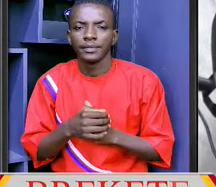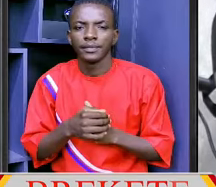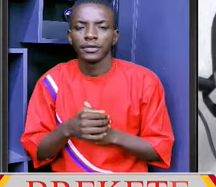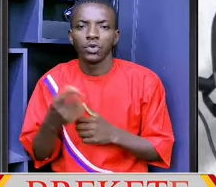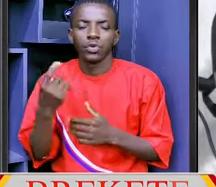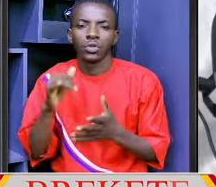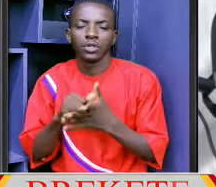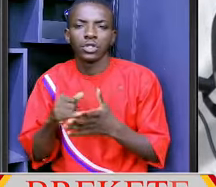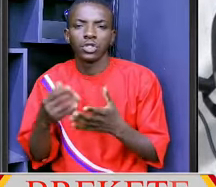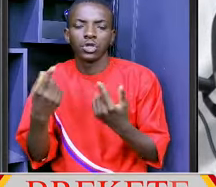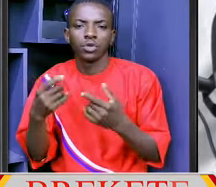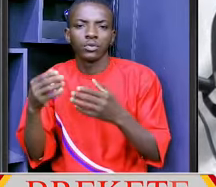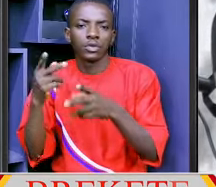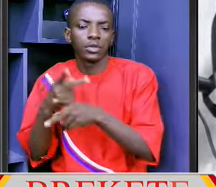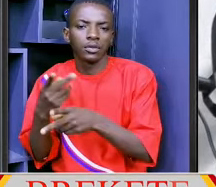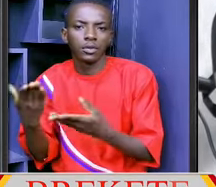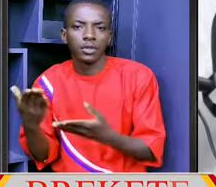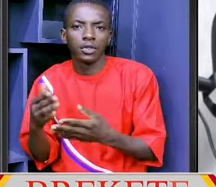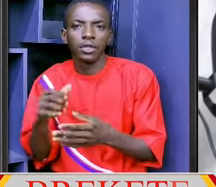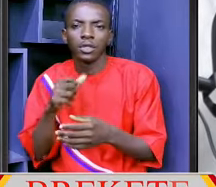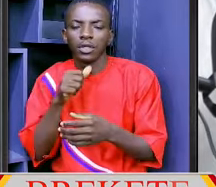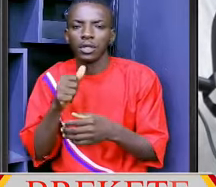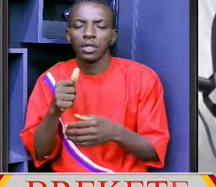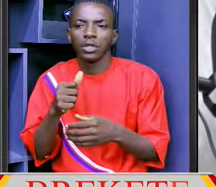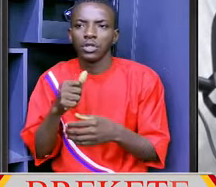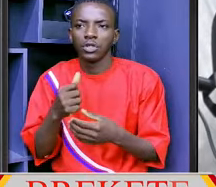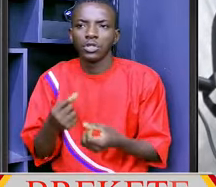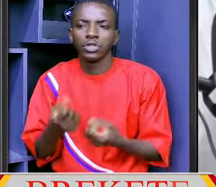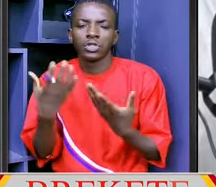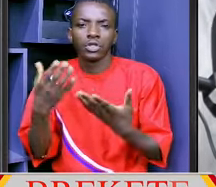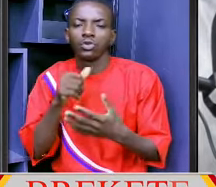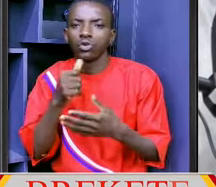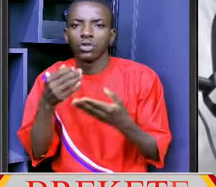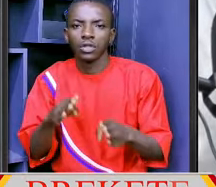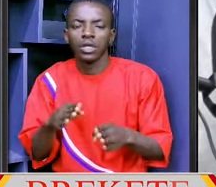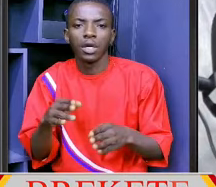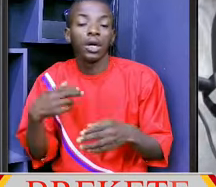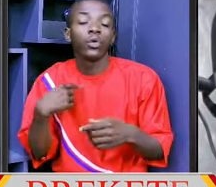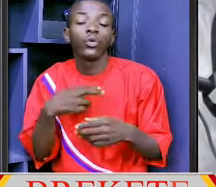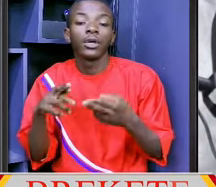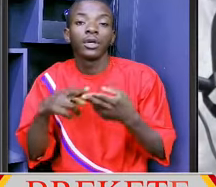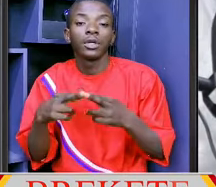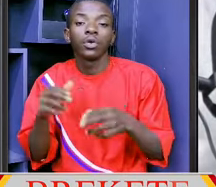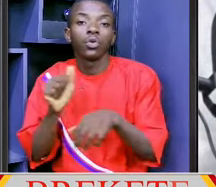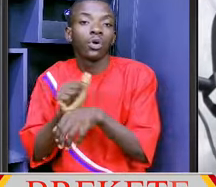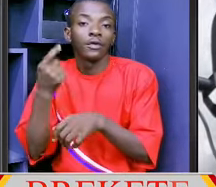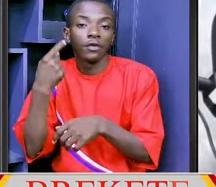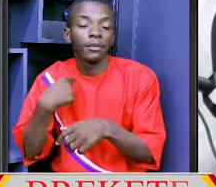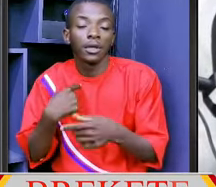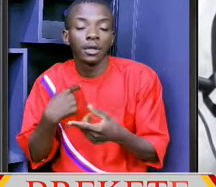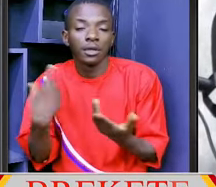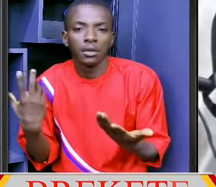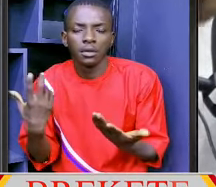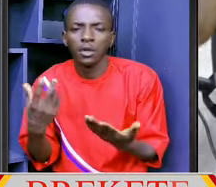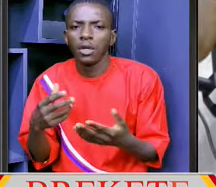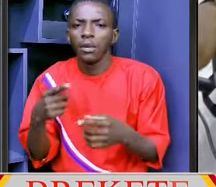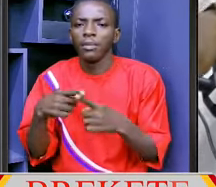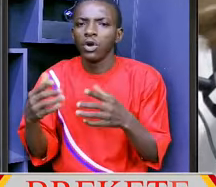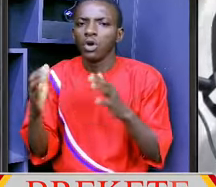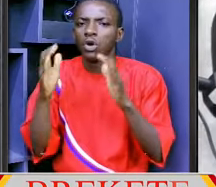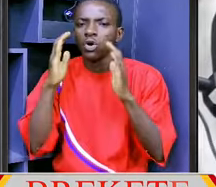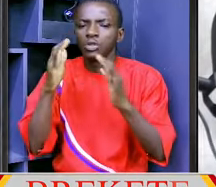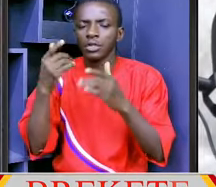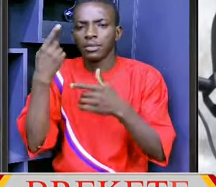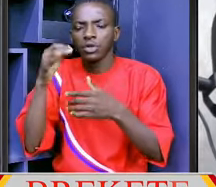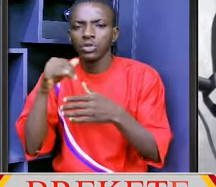The ones where they come drop for me here, where they shout, may they not die here. Are we related? Are they working for me? But I'm